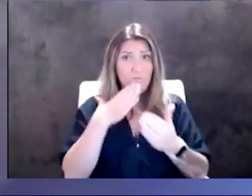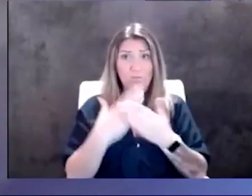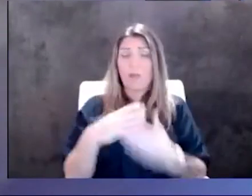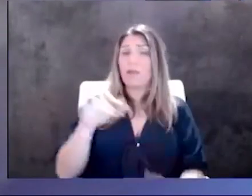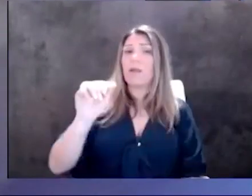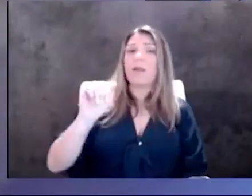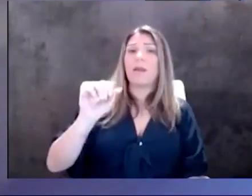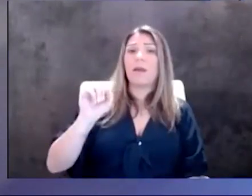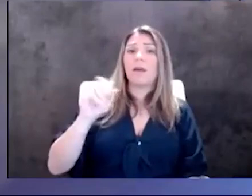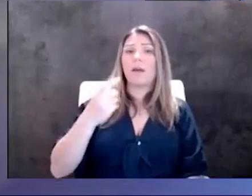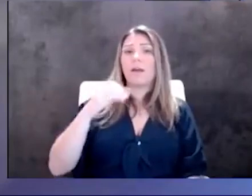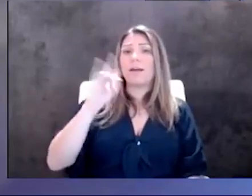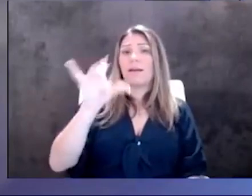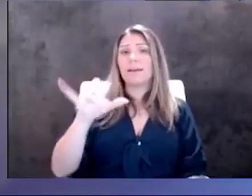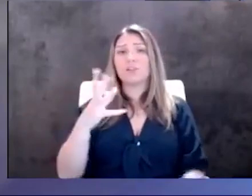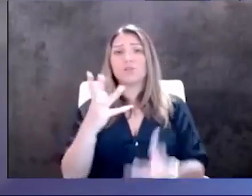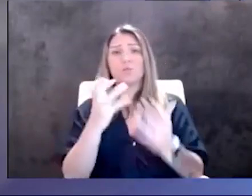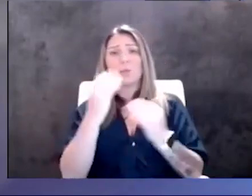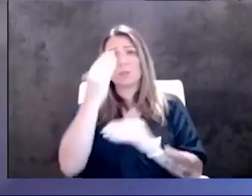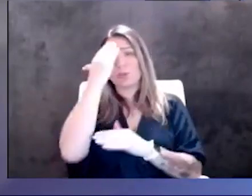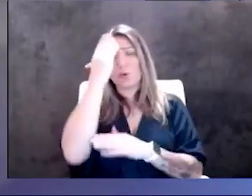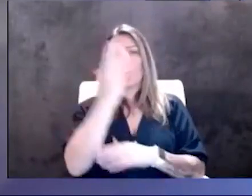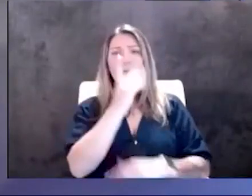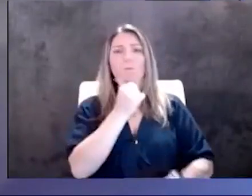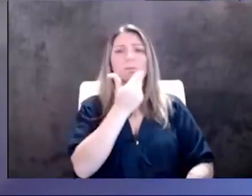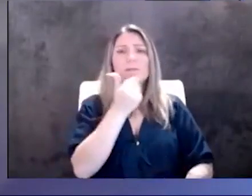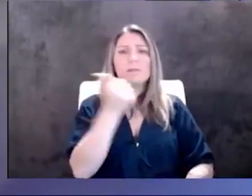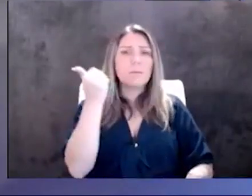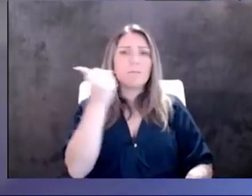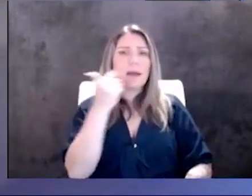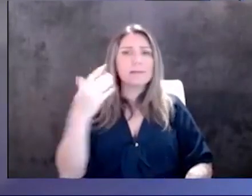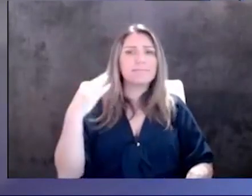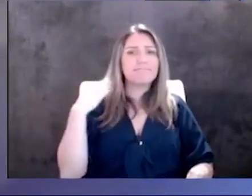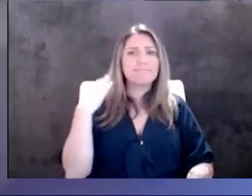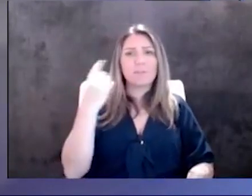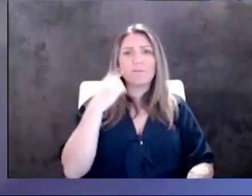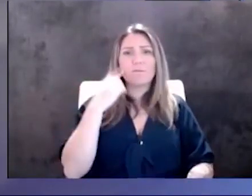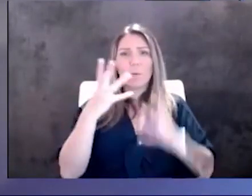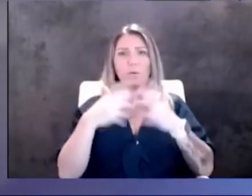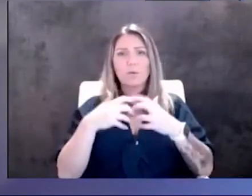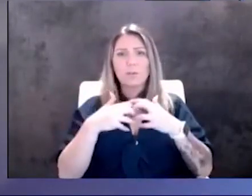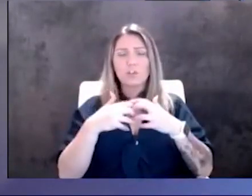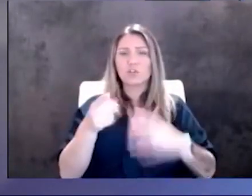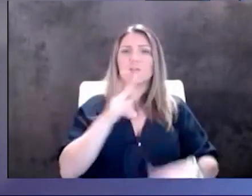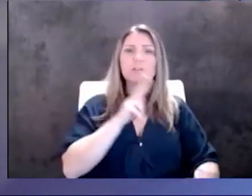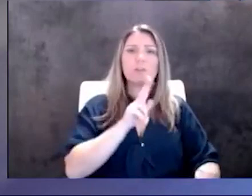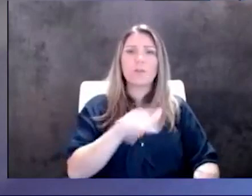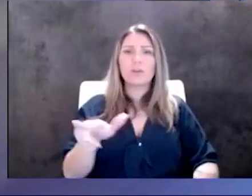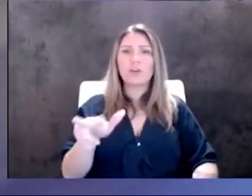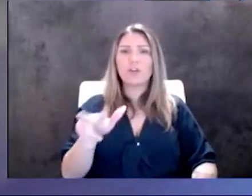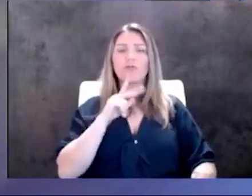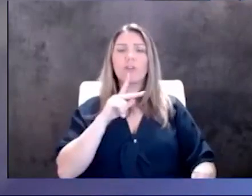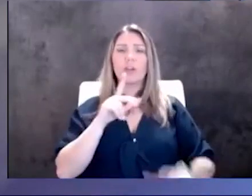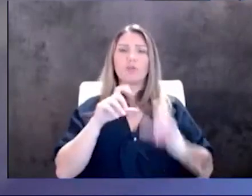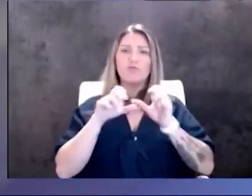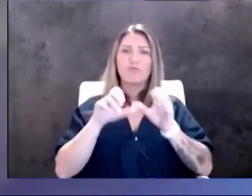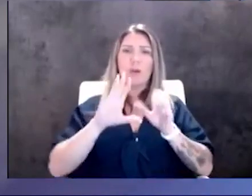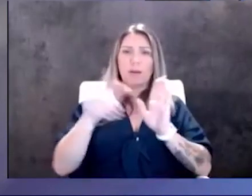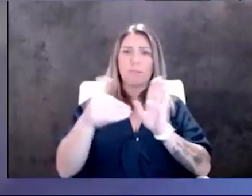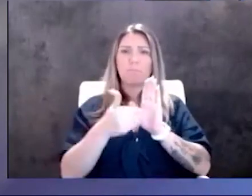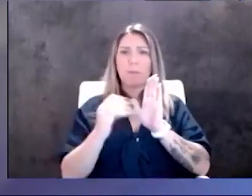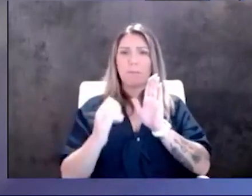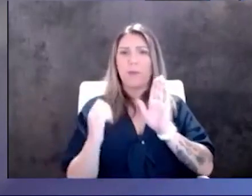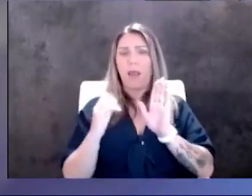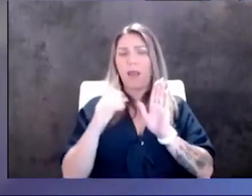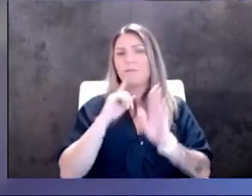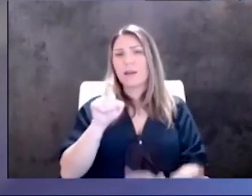know who are the best candidates for this device. She's 33, has chronic mid-back pain. I've had x-rays and scans and